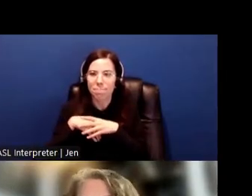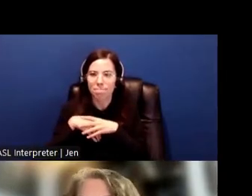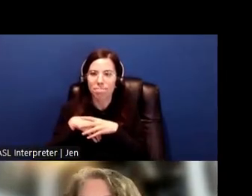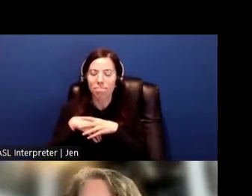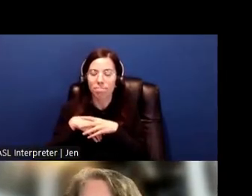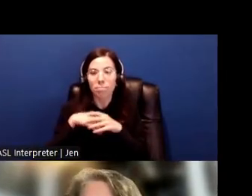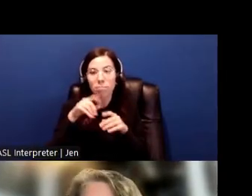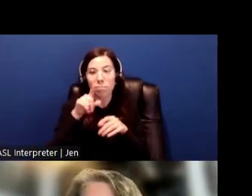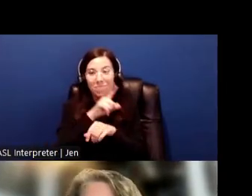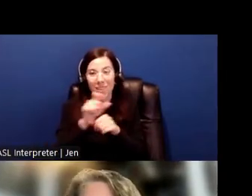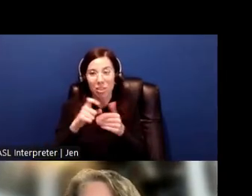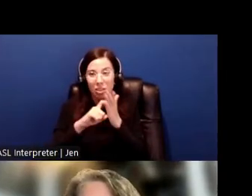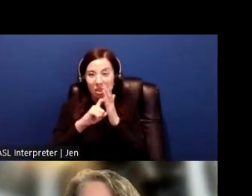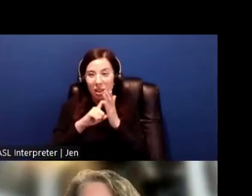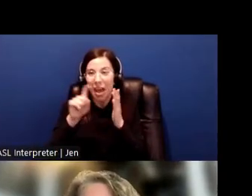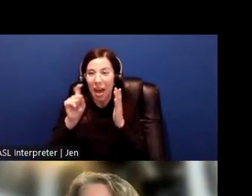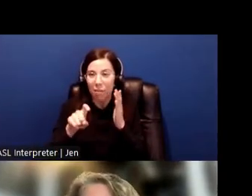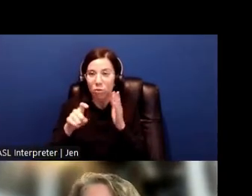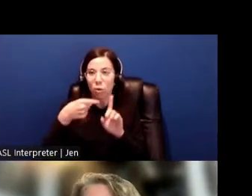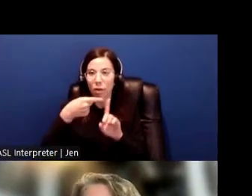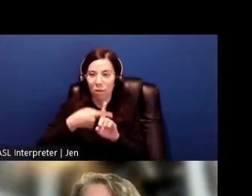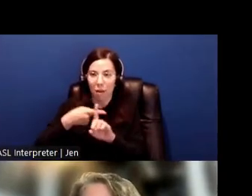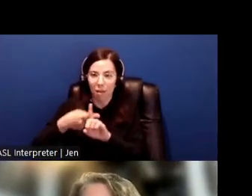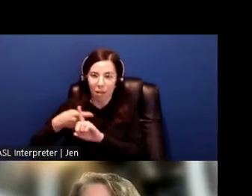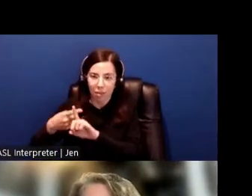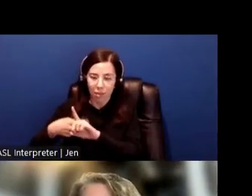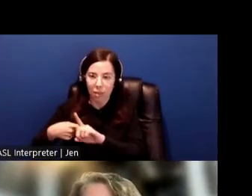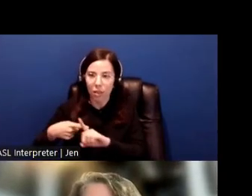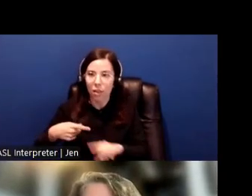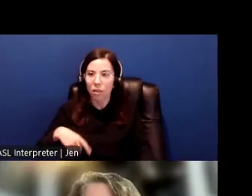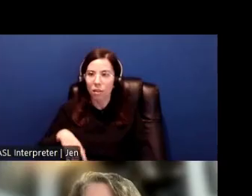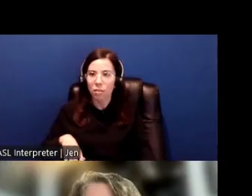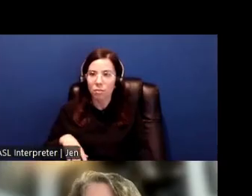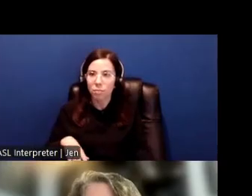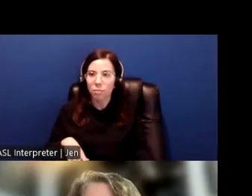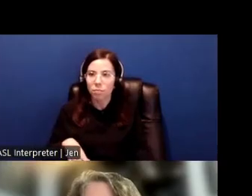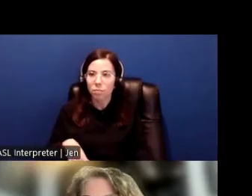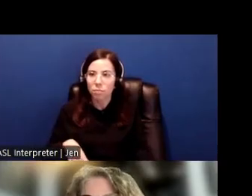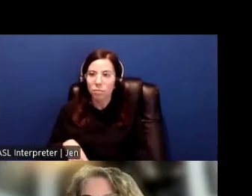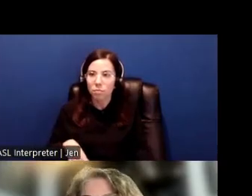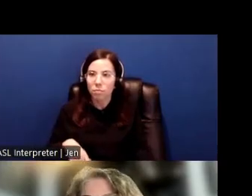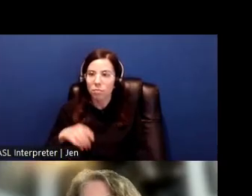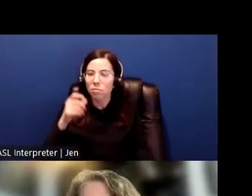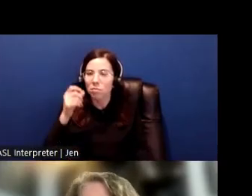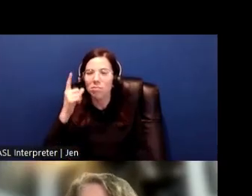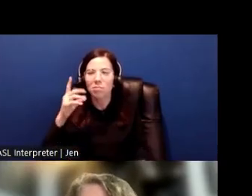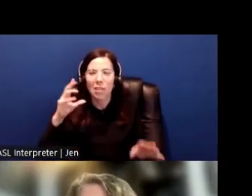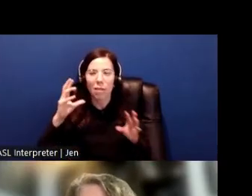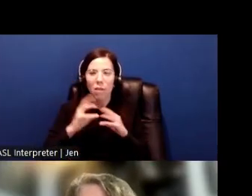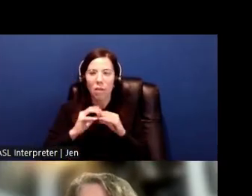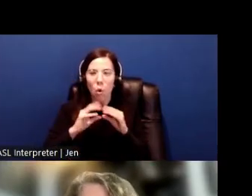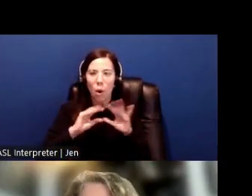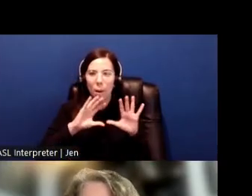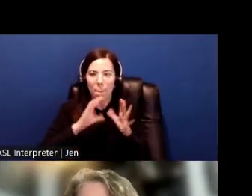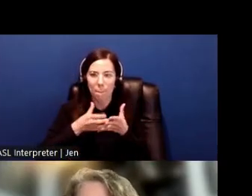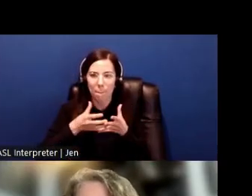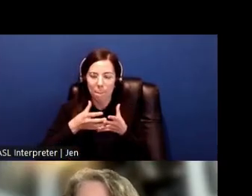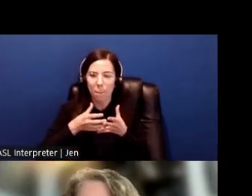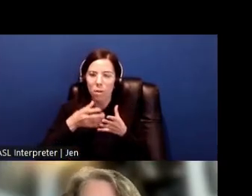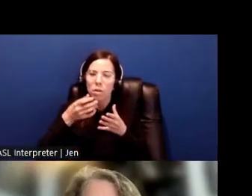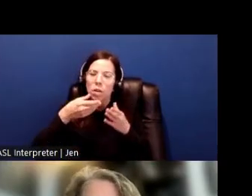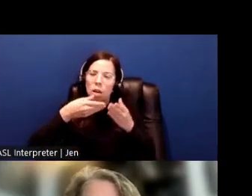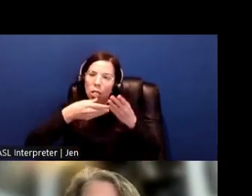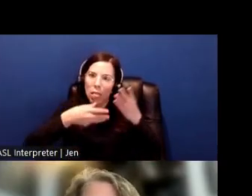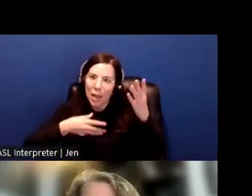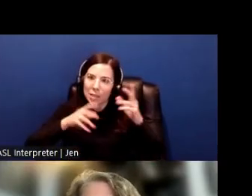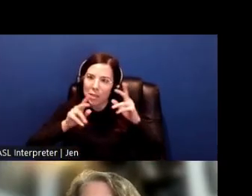actually mandated to have them every month. And it's a forum where and there's a list of people. I